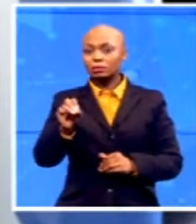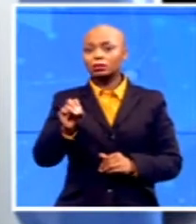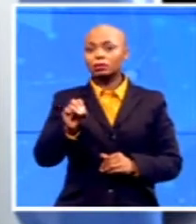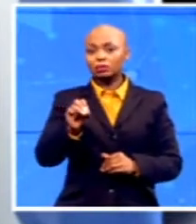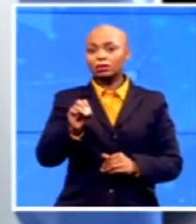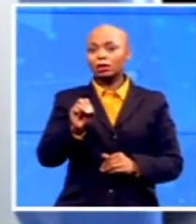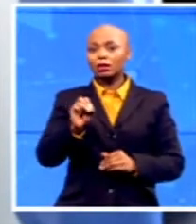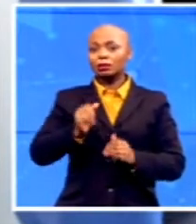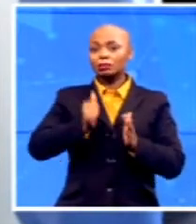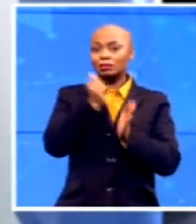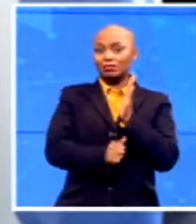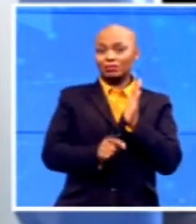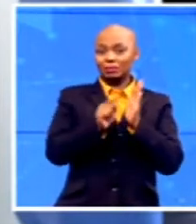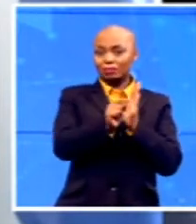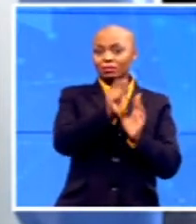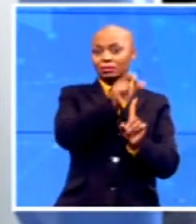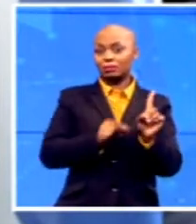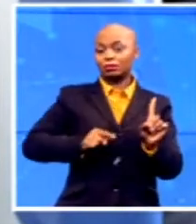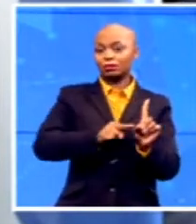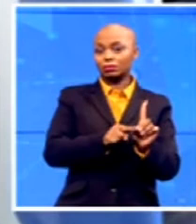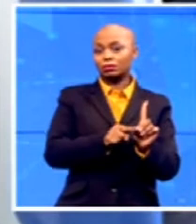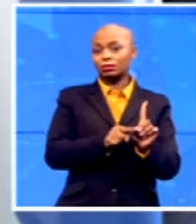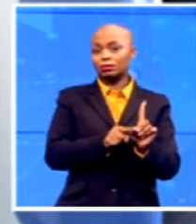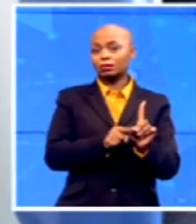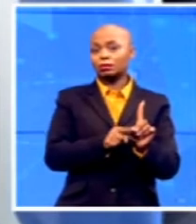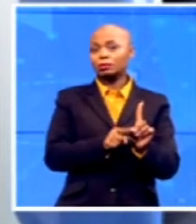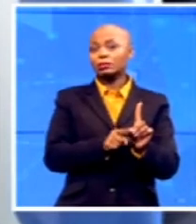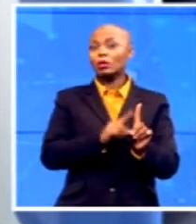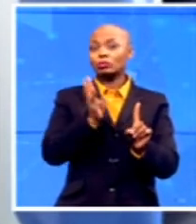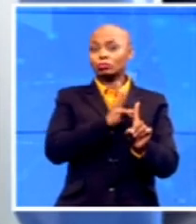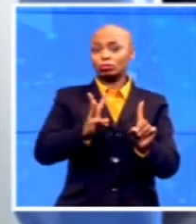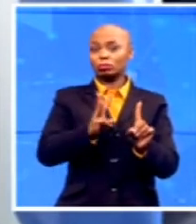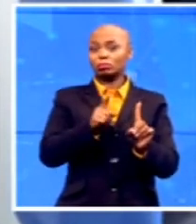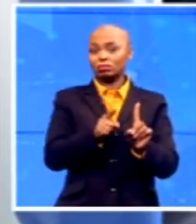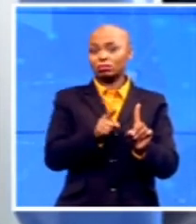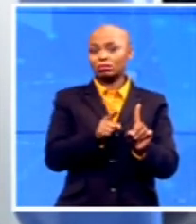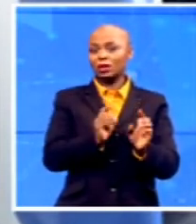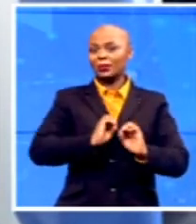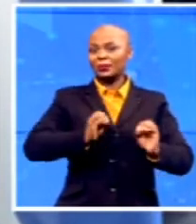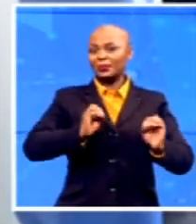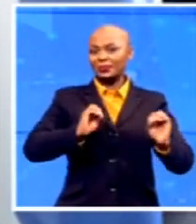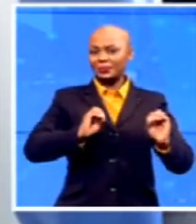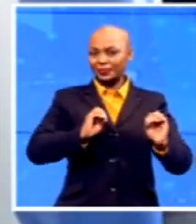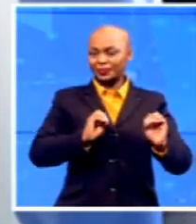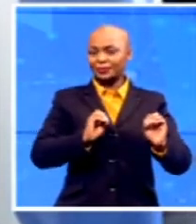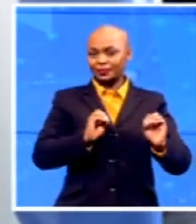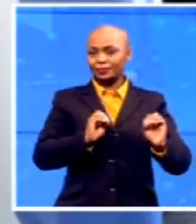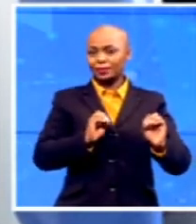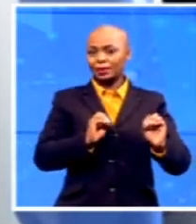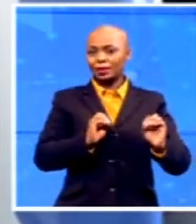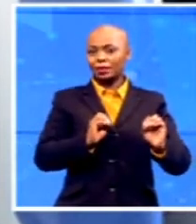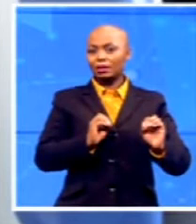Dorval, the 2018 massacre in La Saline, or the ones which occurred in Bel Air in 2019